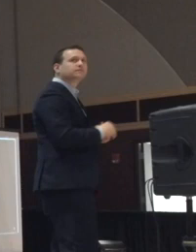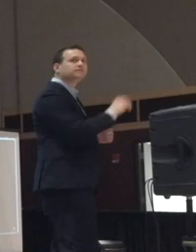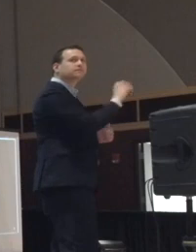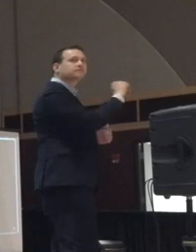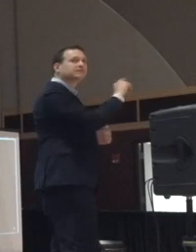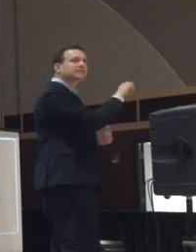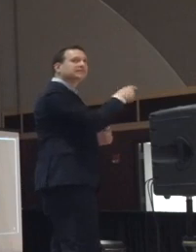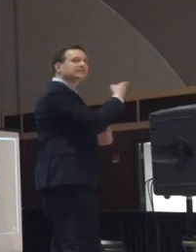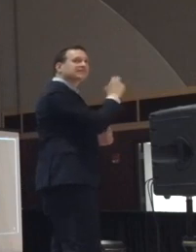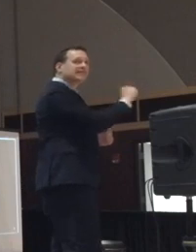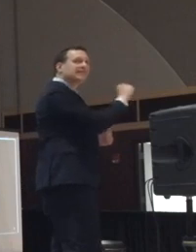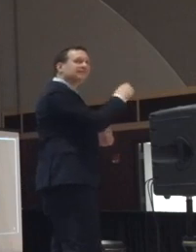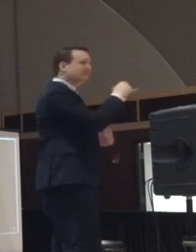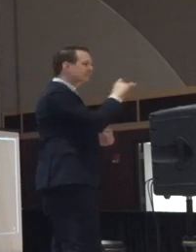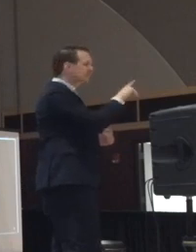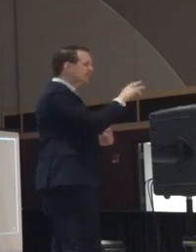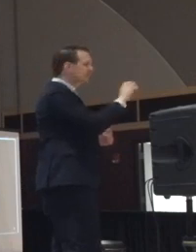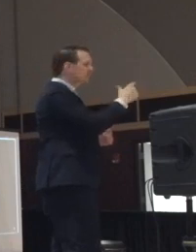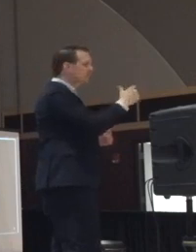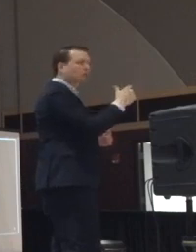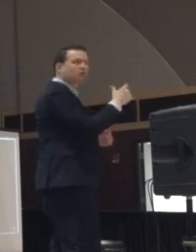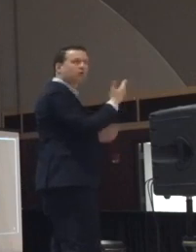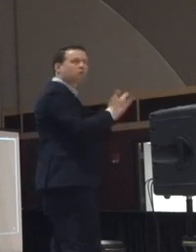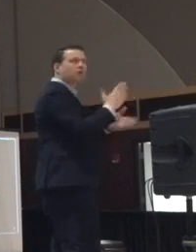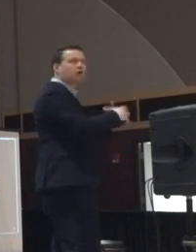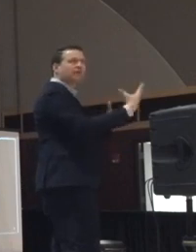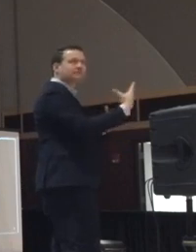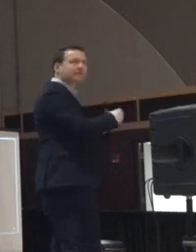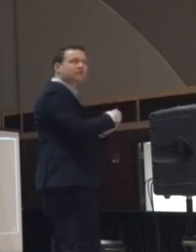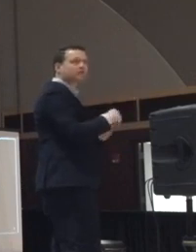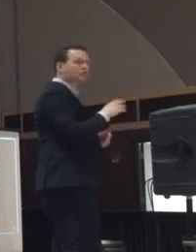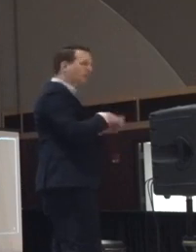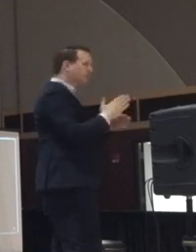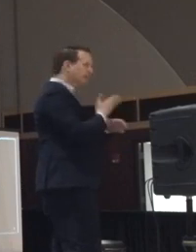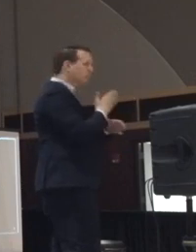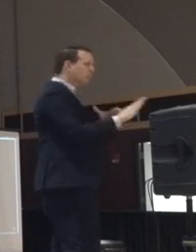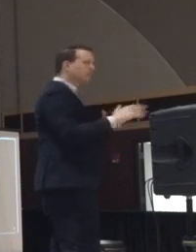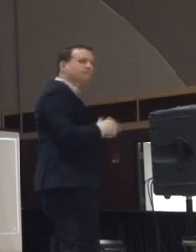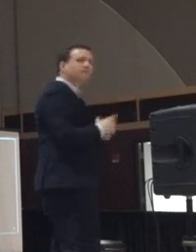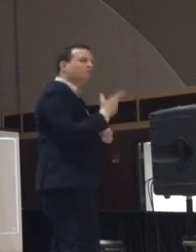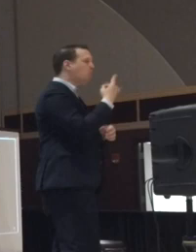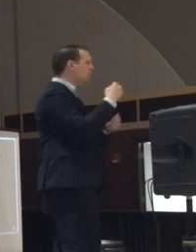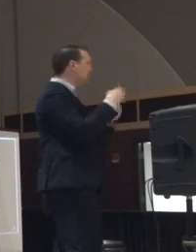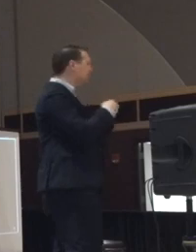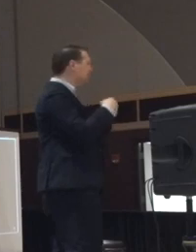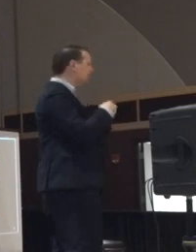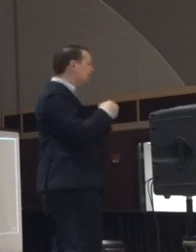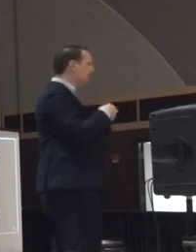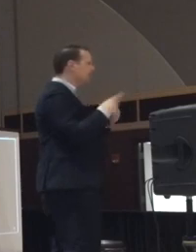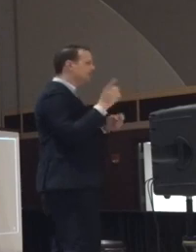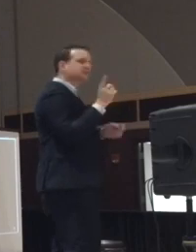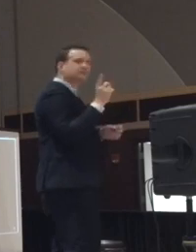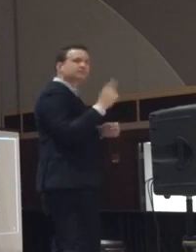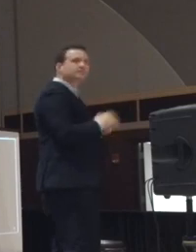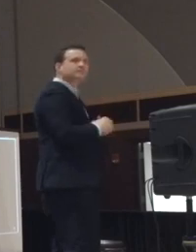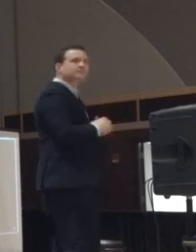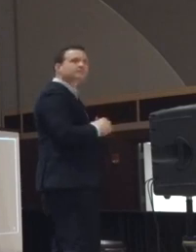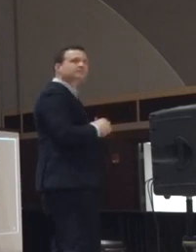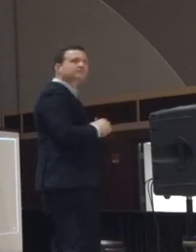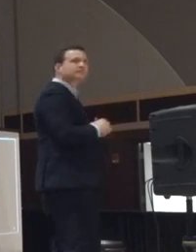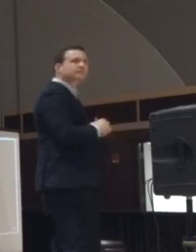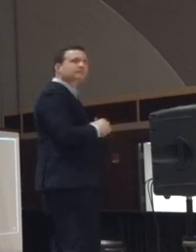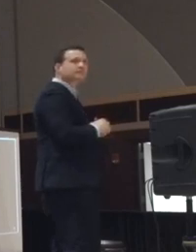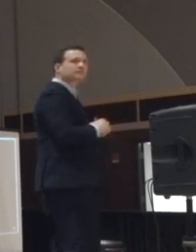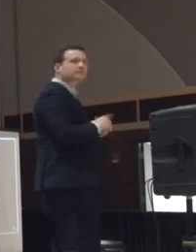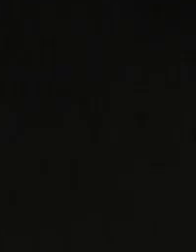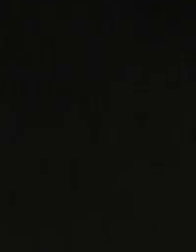Steven Spielberg, he's probably on the spectrum. This is one of the slides that got examined right here.